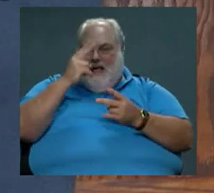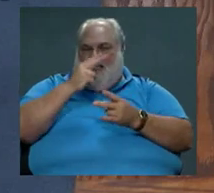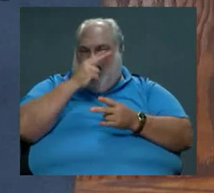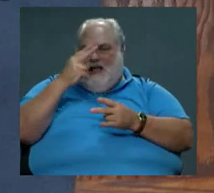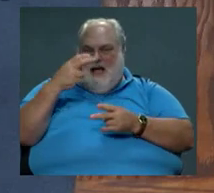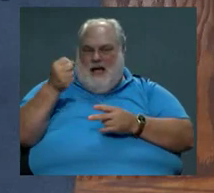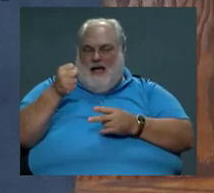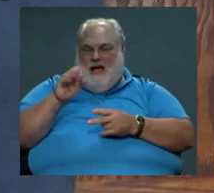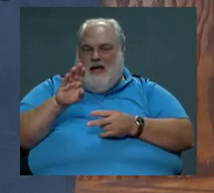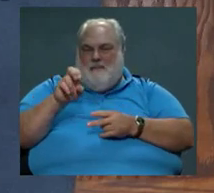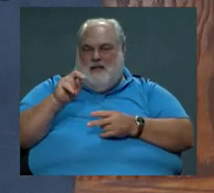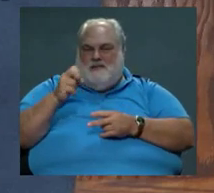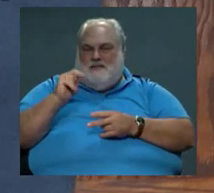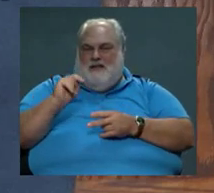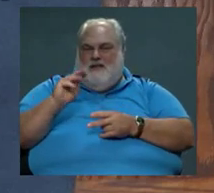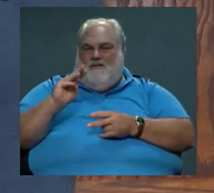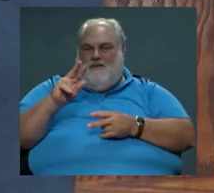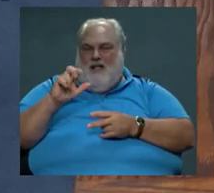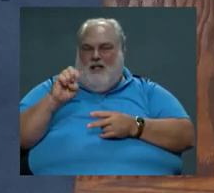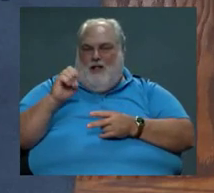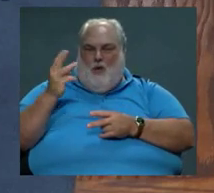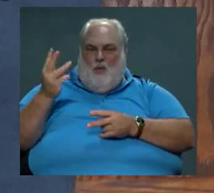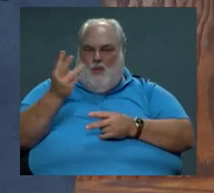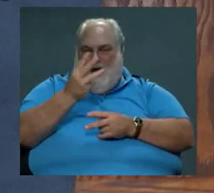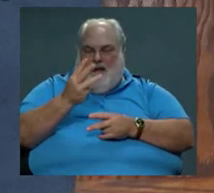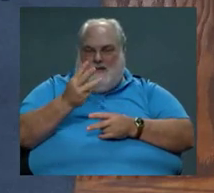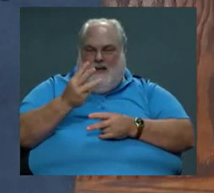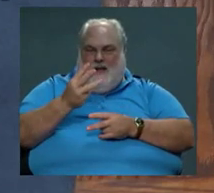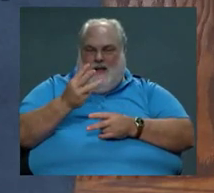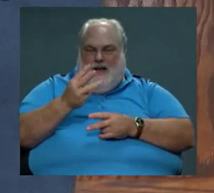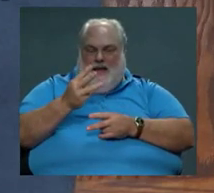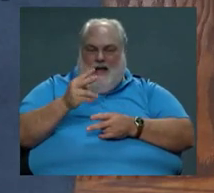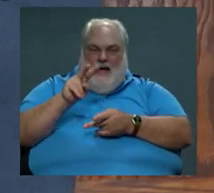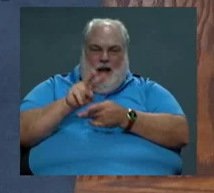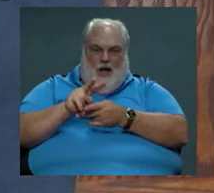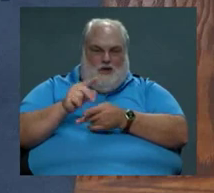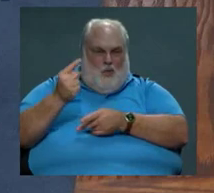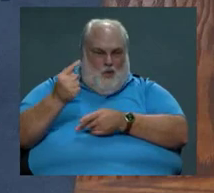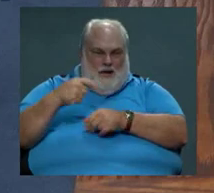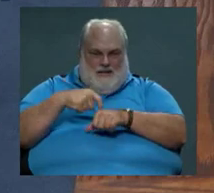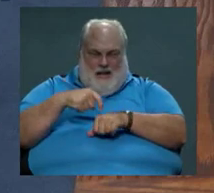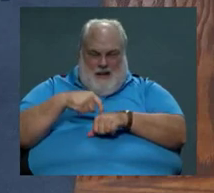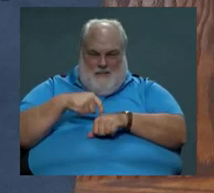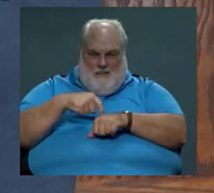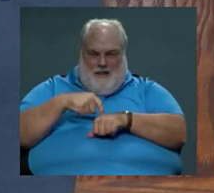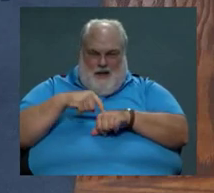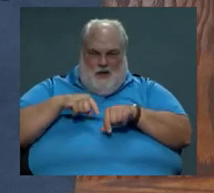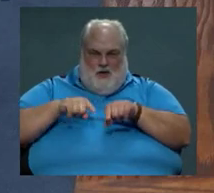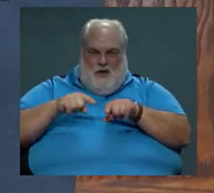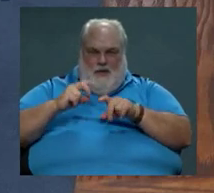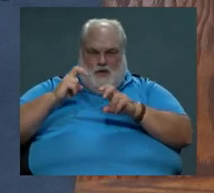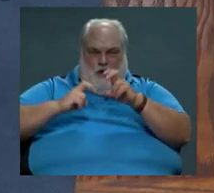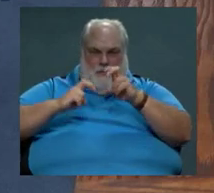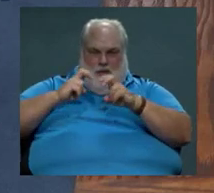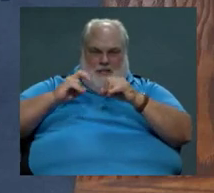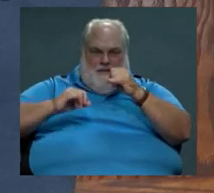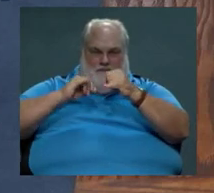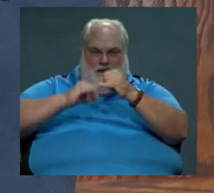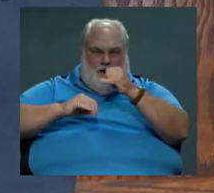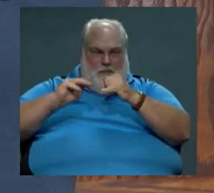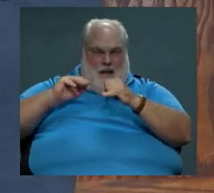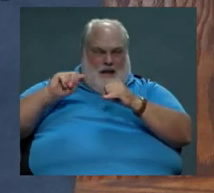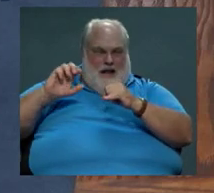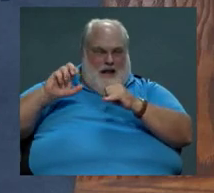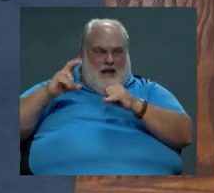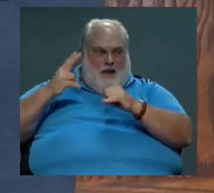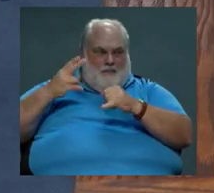and Bentonville West on the way to the championship. He dropped only one set during the tournament, and that was in the final match. But obviously,